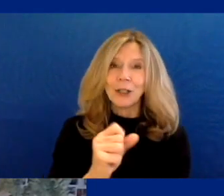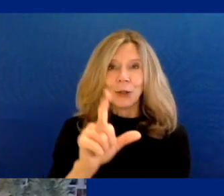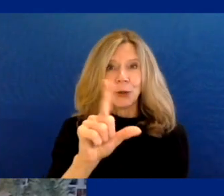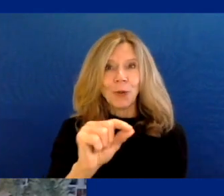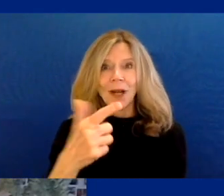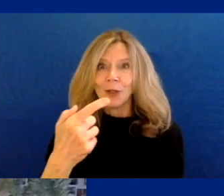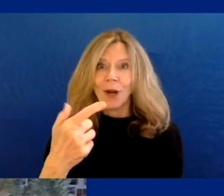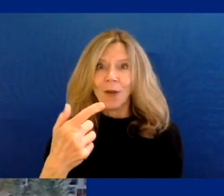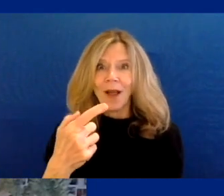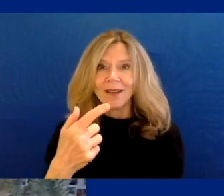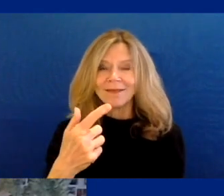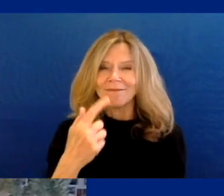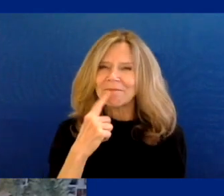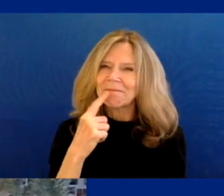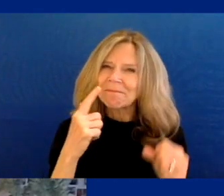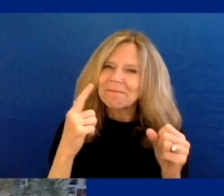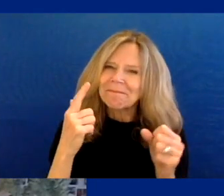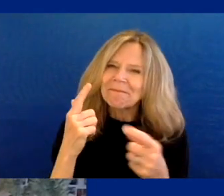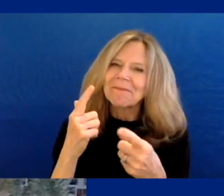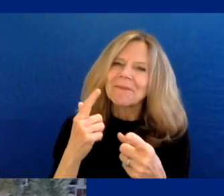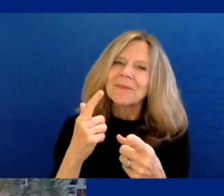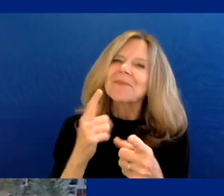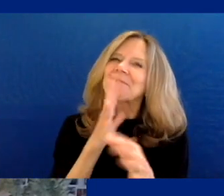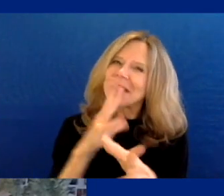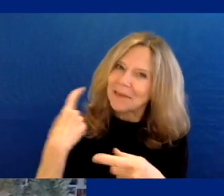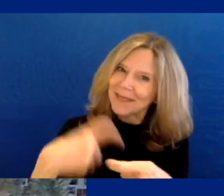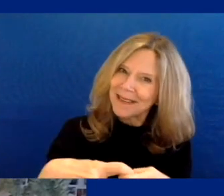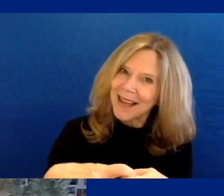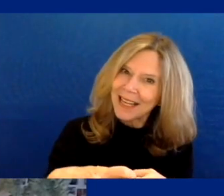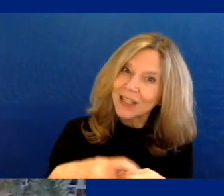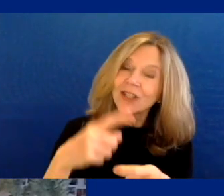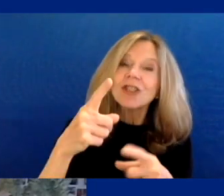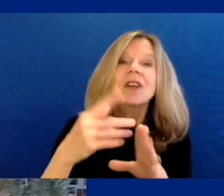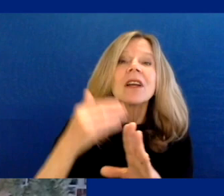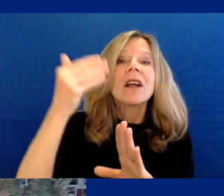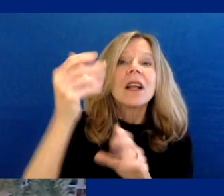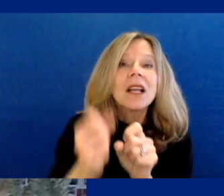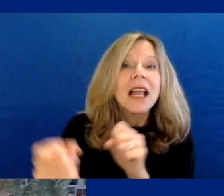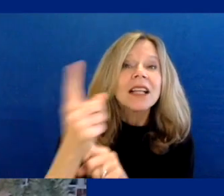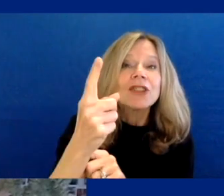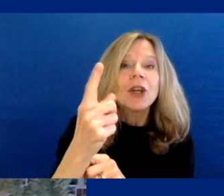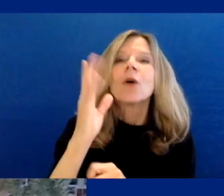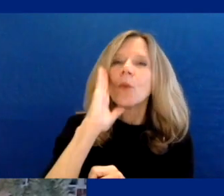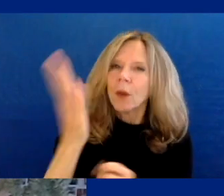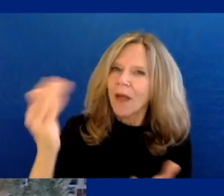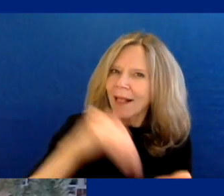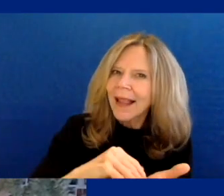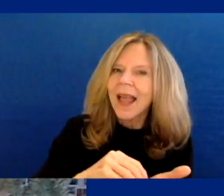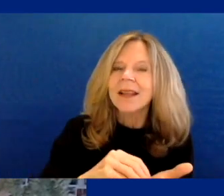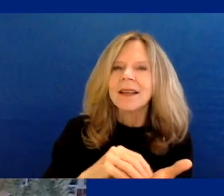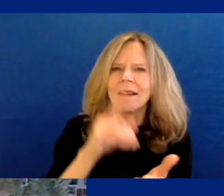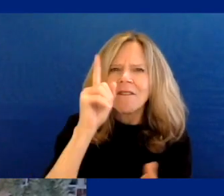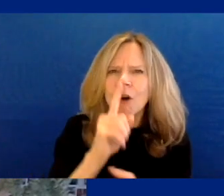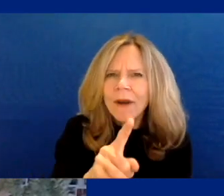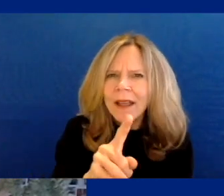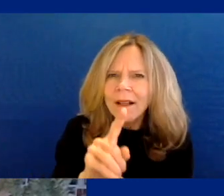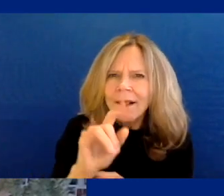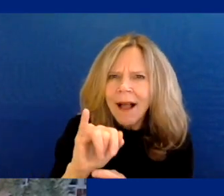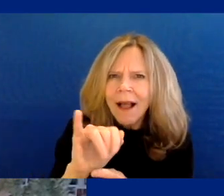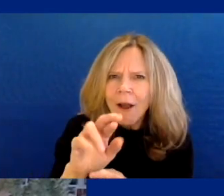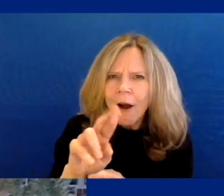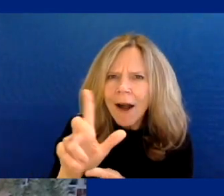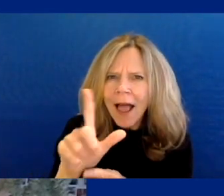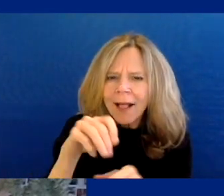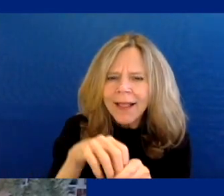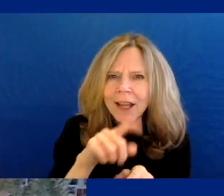2021. Vamos a hacer esto. El año que entra, we're going to do this for reals, IRL, in